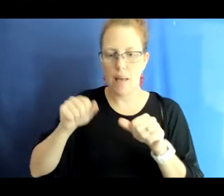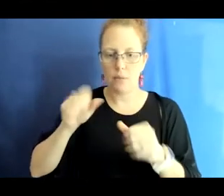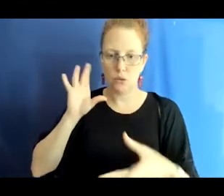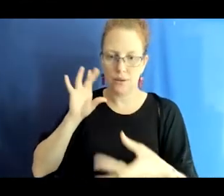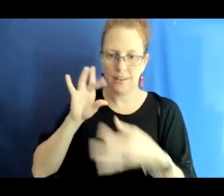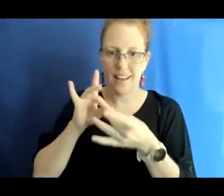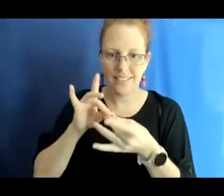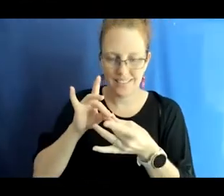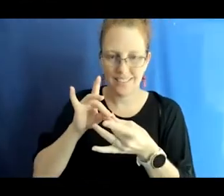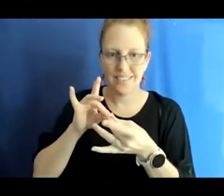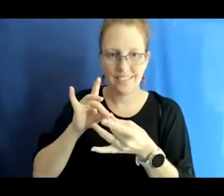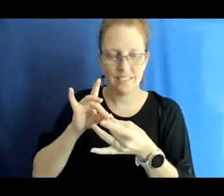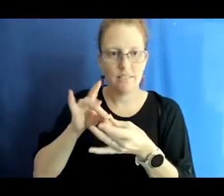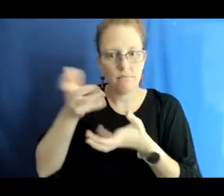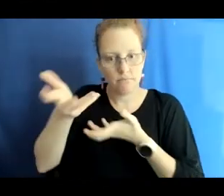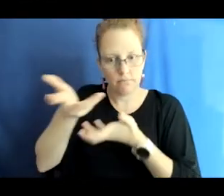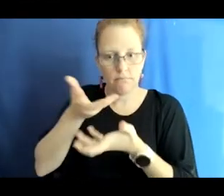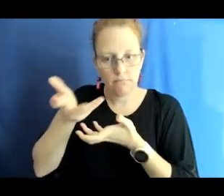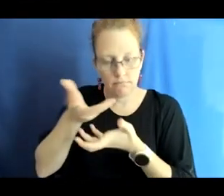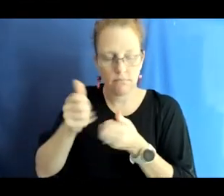or that people could connect with it